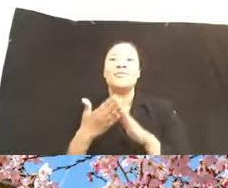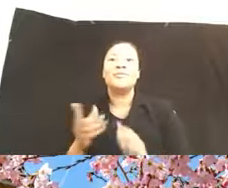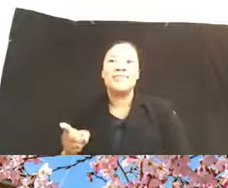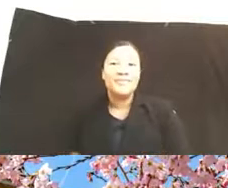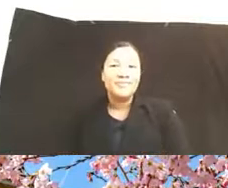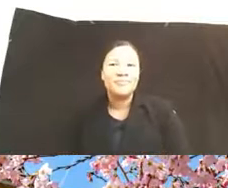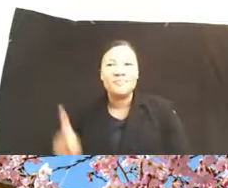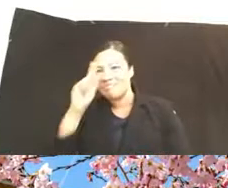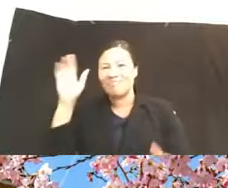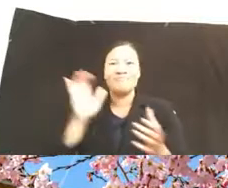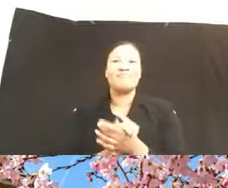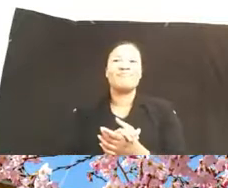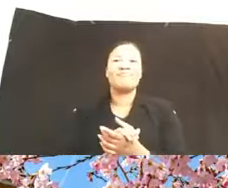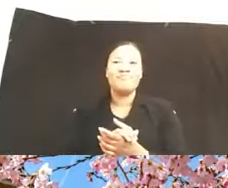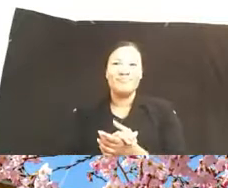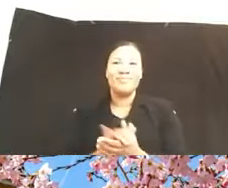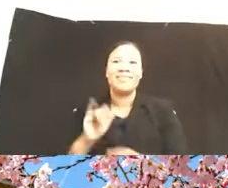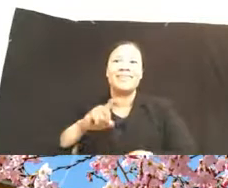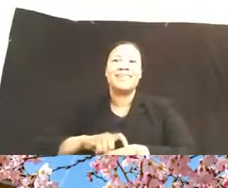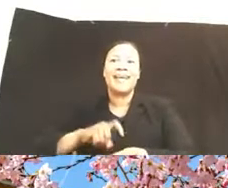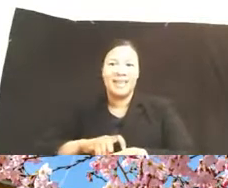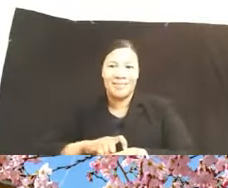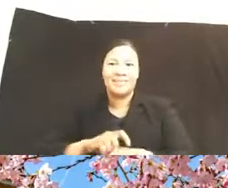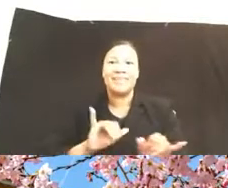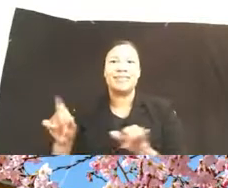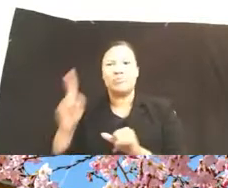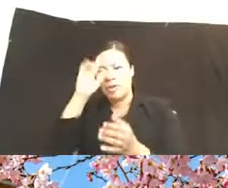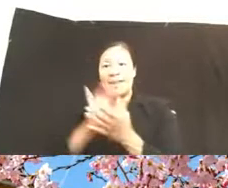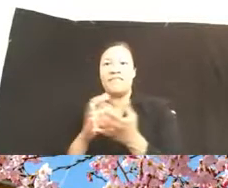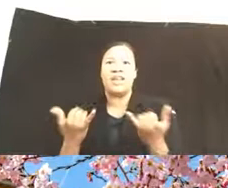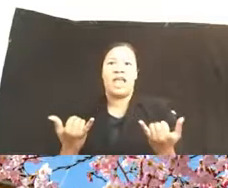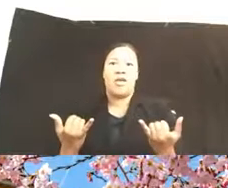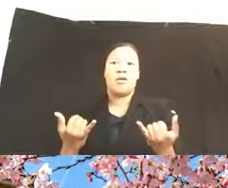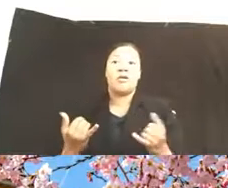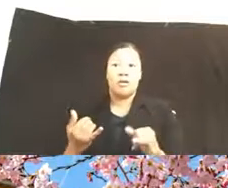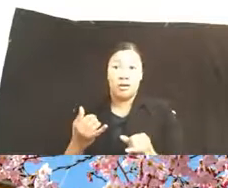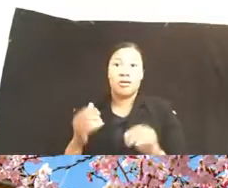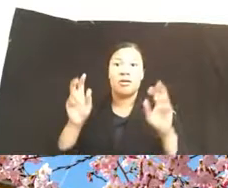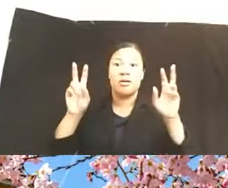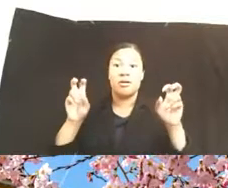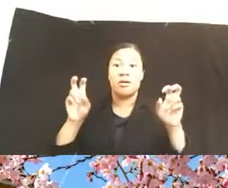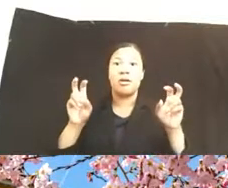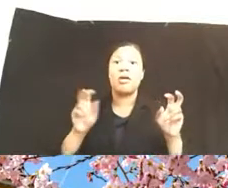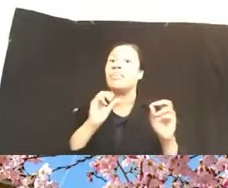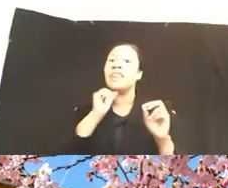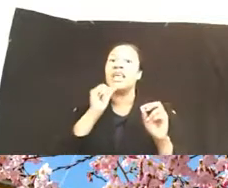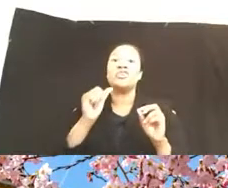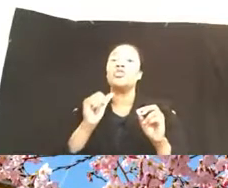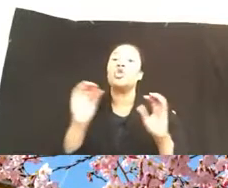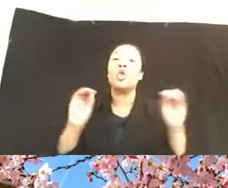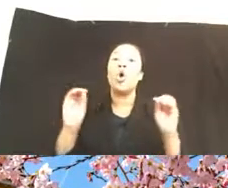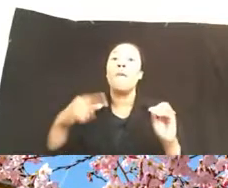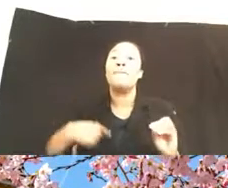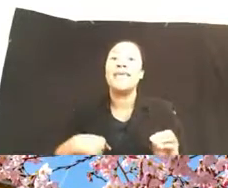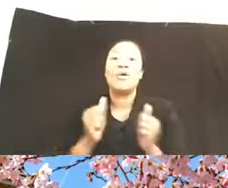believed then, as she does now with her work, that, quote, there is no me without us,